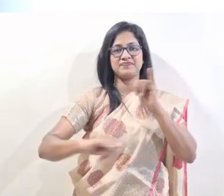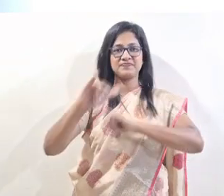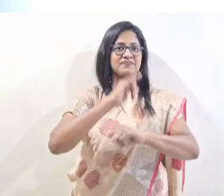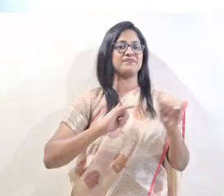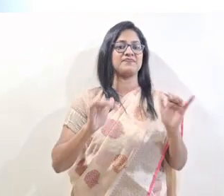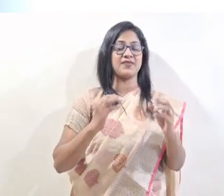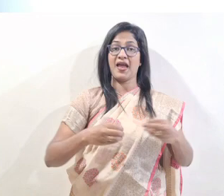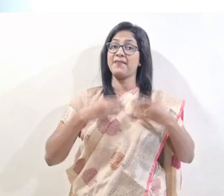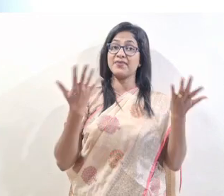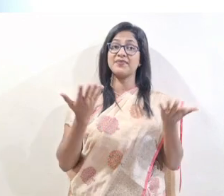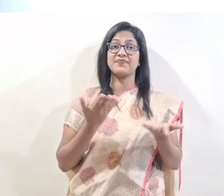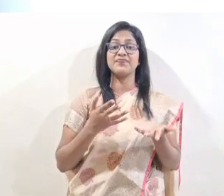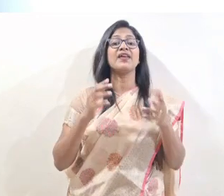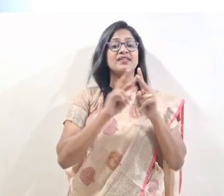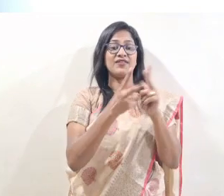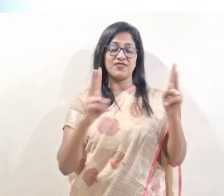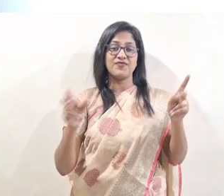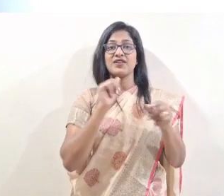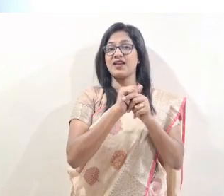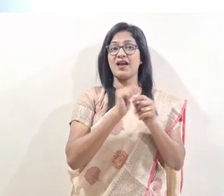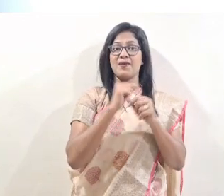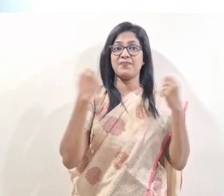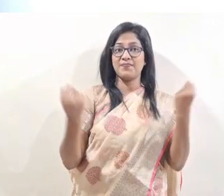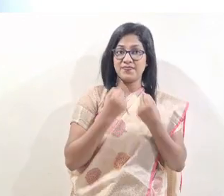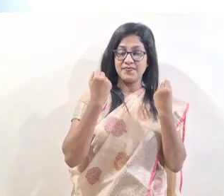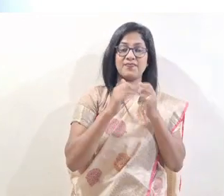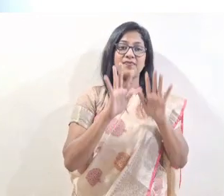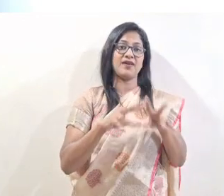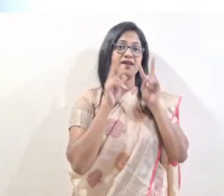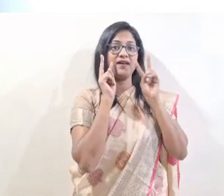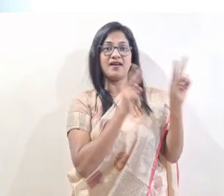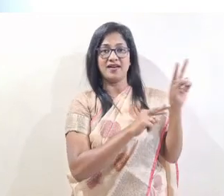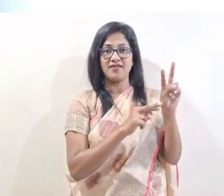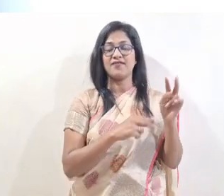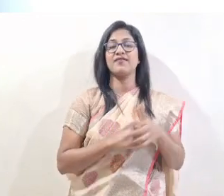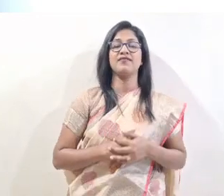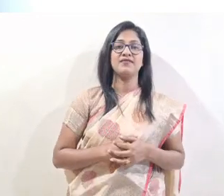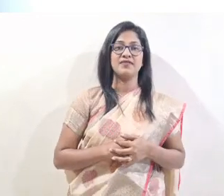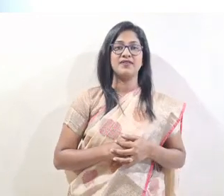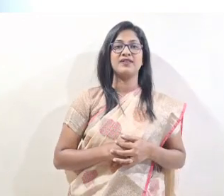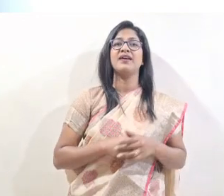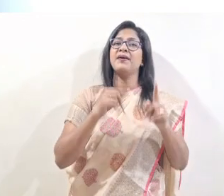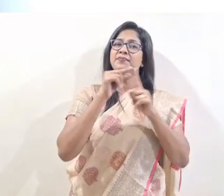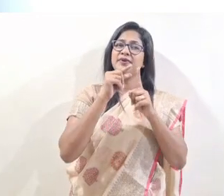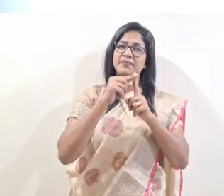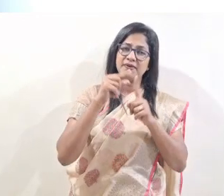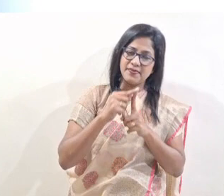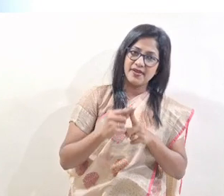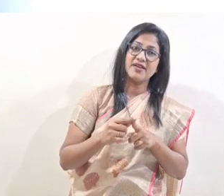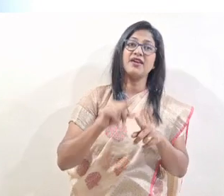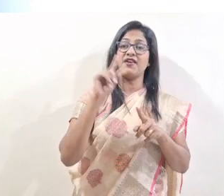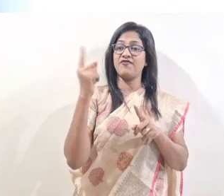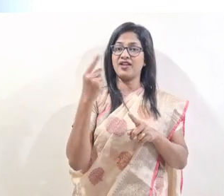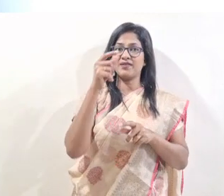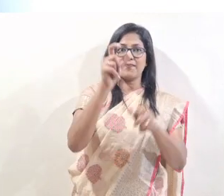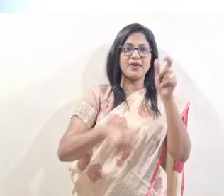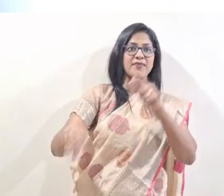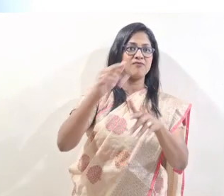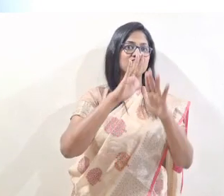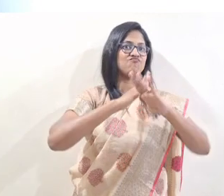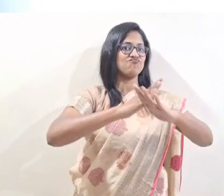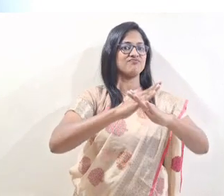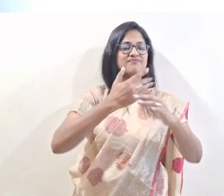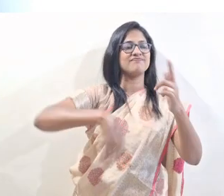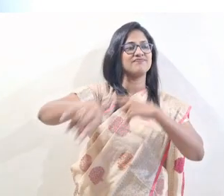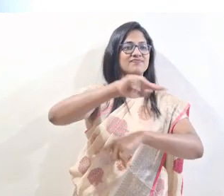And these are the various activities that we have done. I think everything is common. The PPE wearing for the frontline workers, and